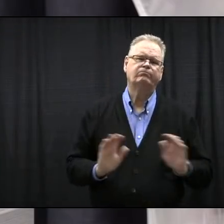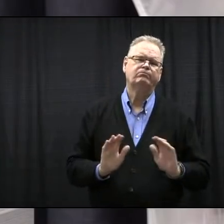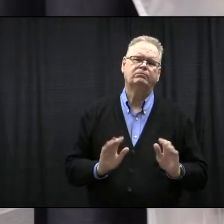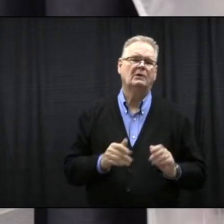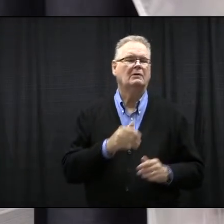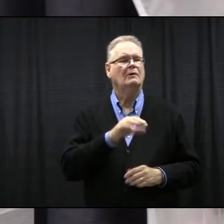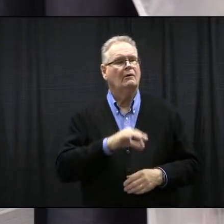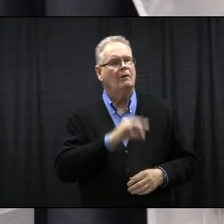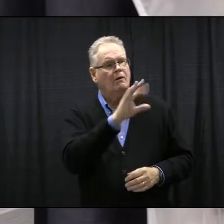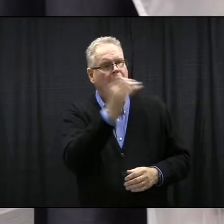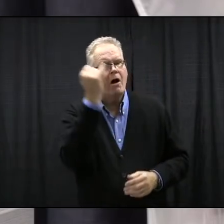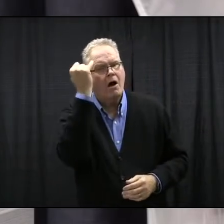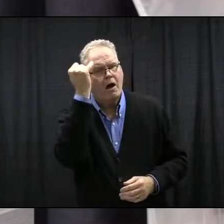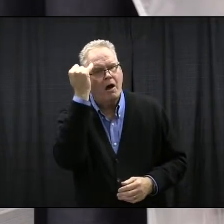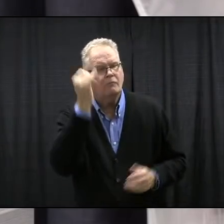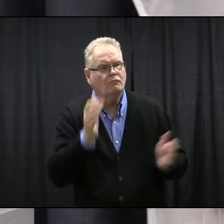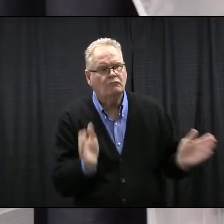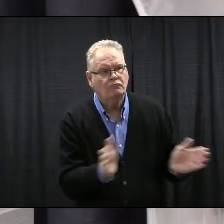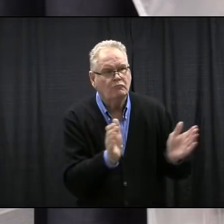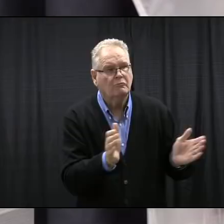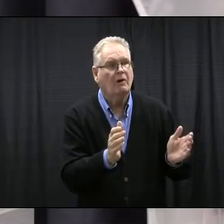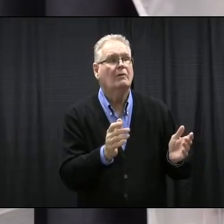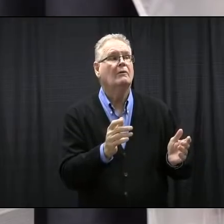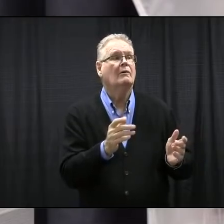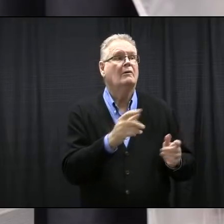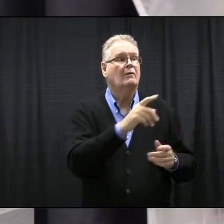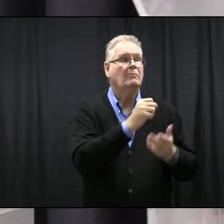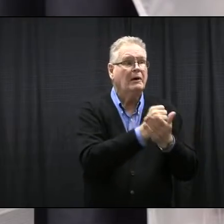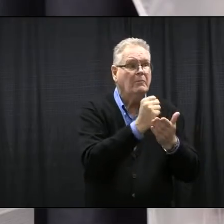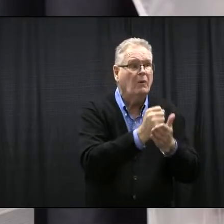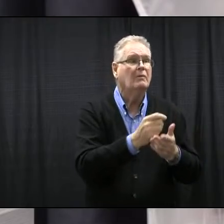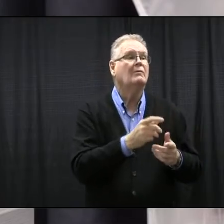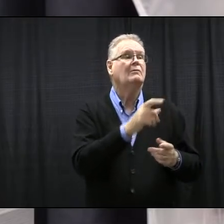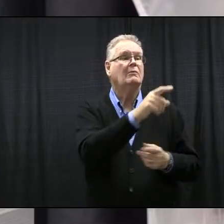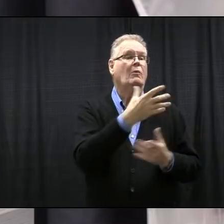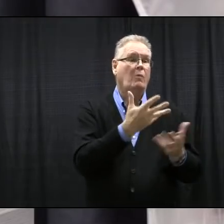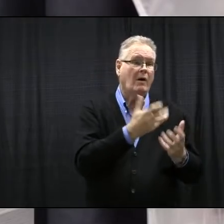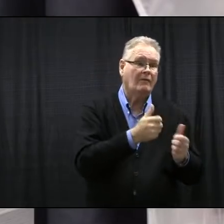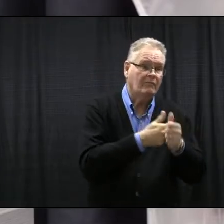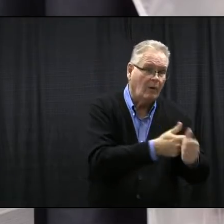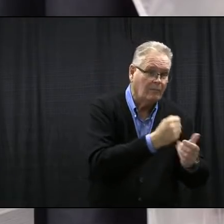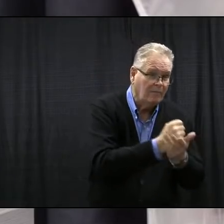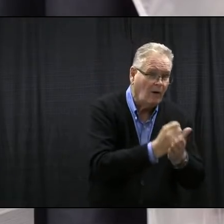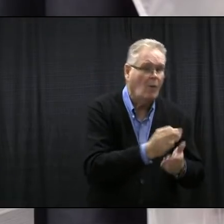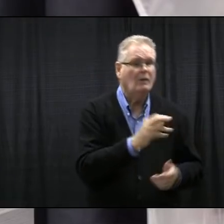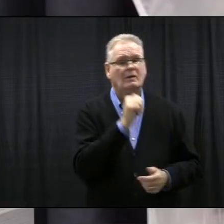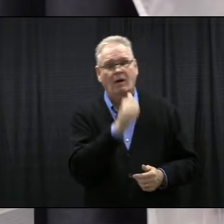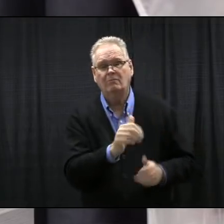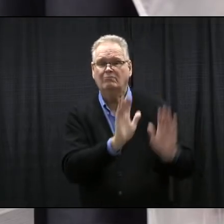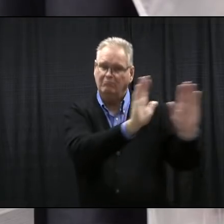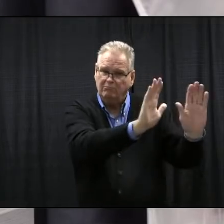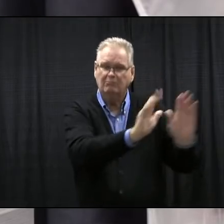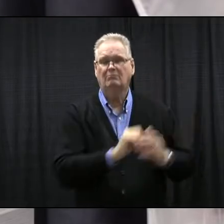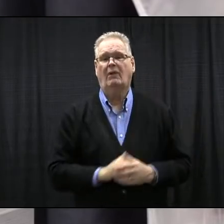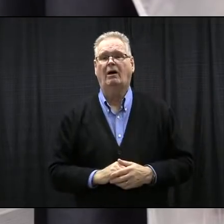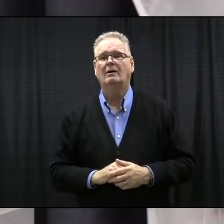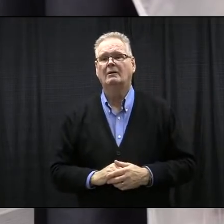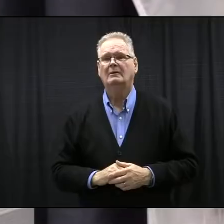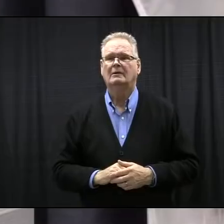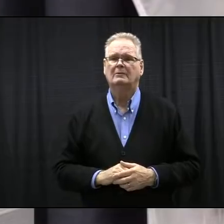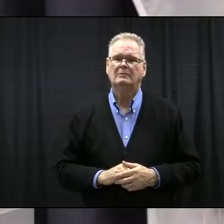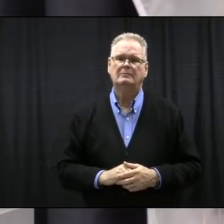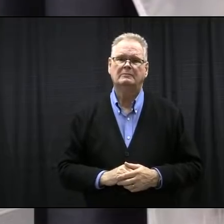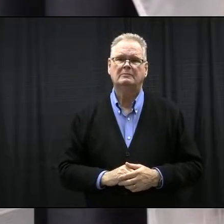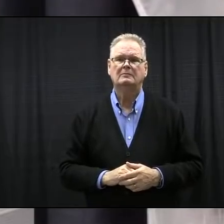into lockdown. So those will be hopefully a little bit clearer as well nearer the rollout day. But that's a work in progress